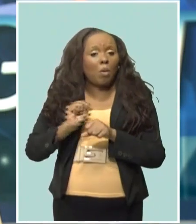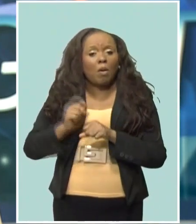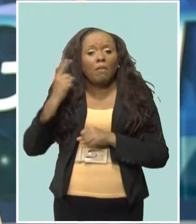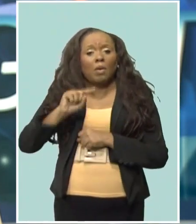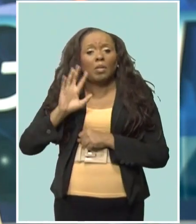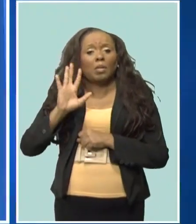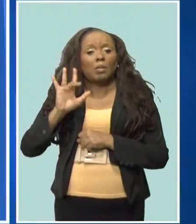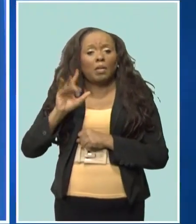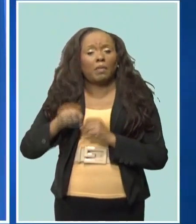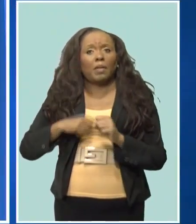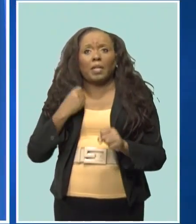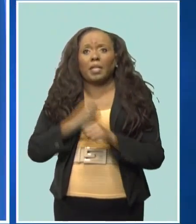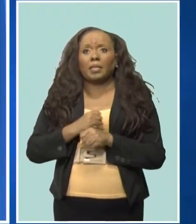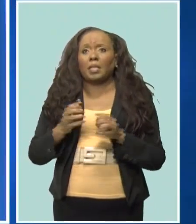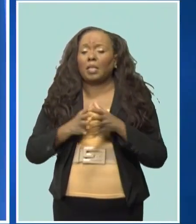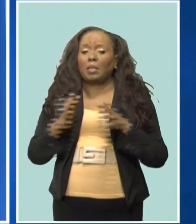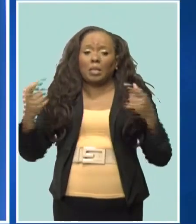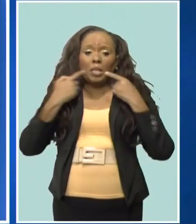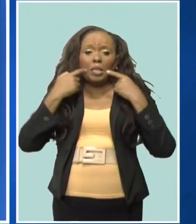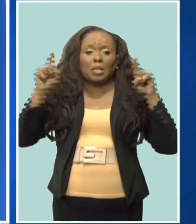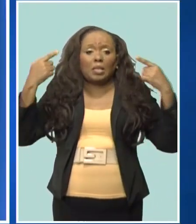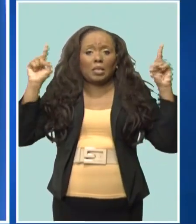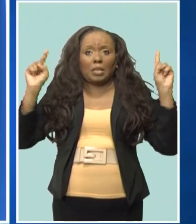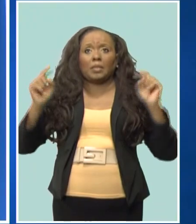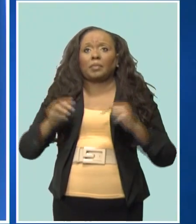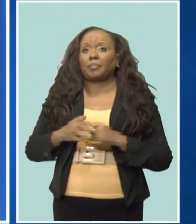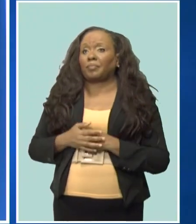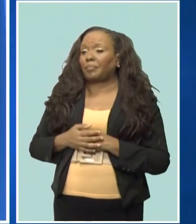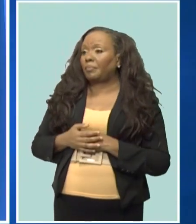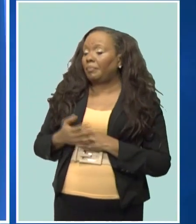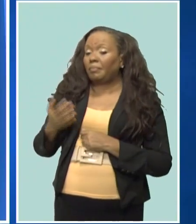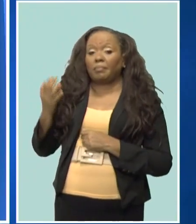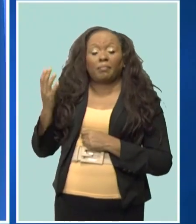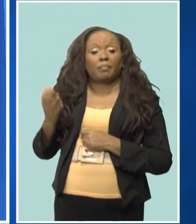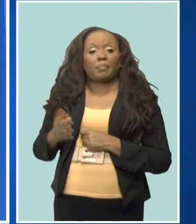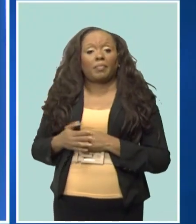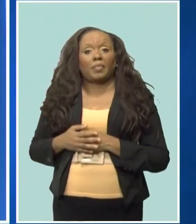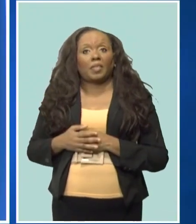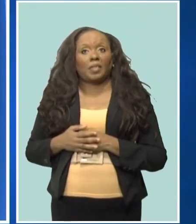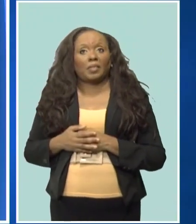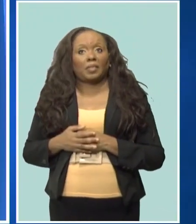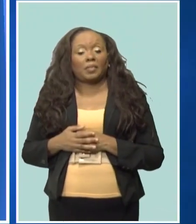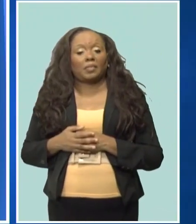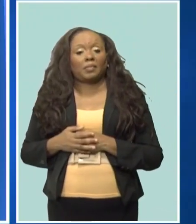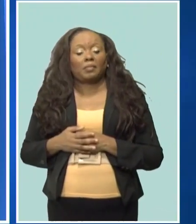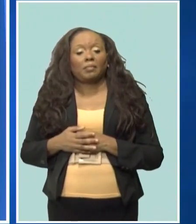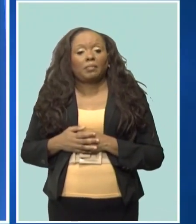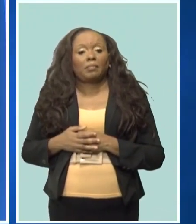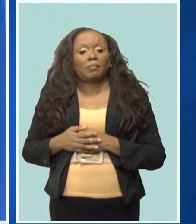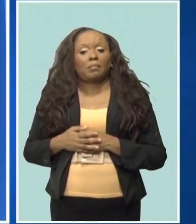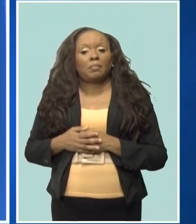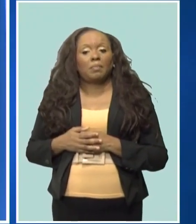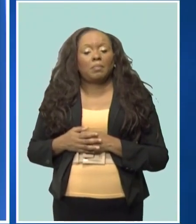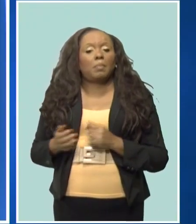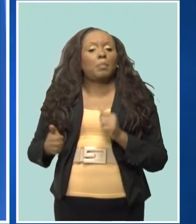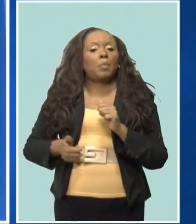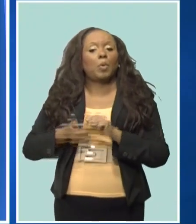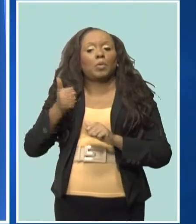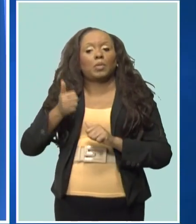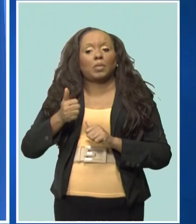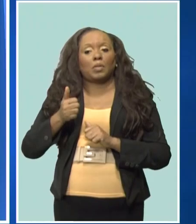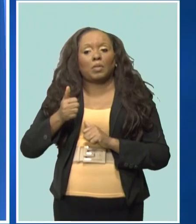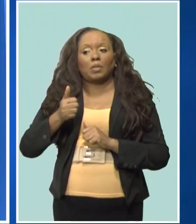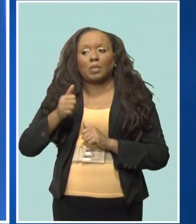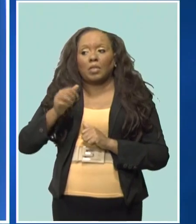rate. Very few of our more than 40 scholars have failed to complete their course of study, and several of them